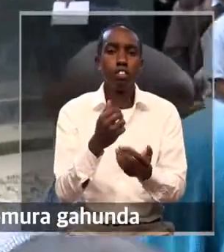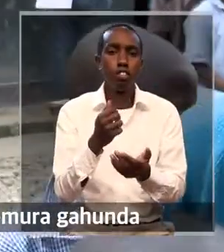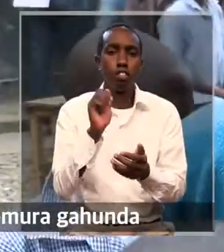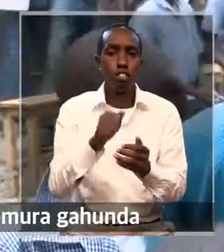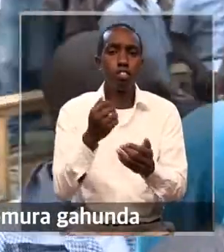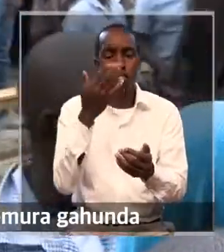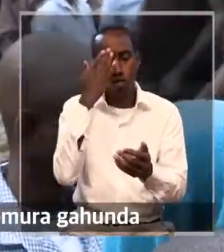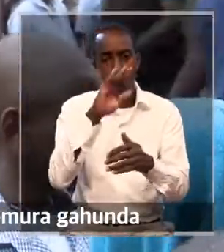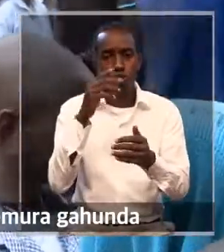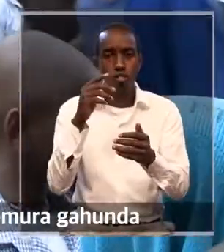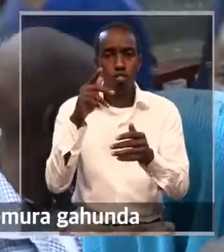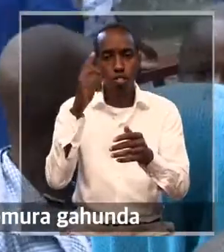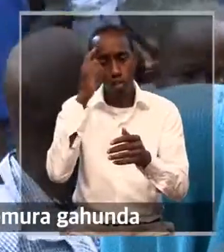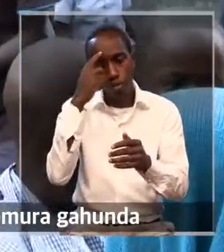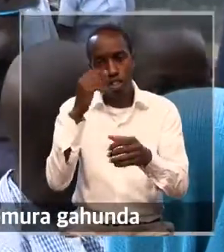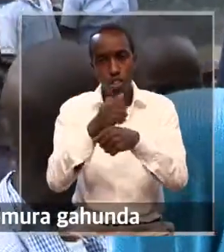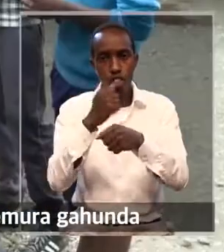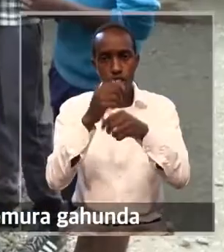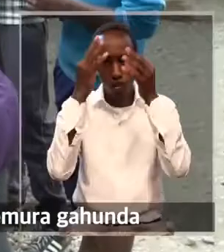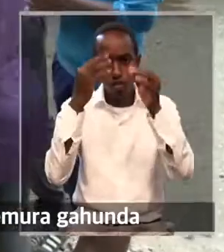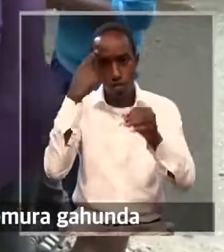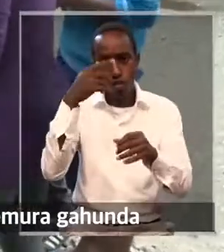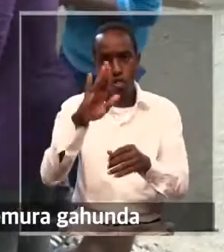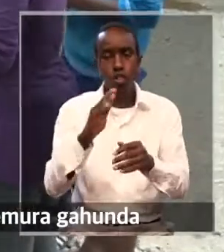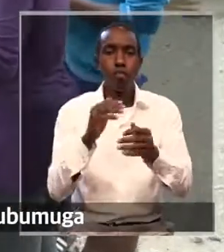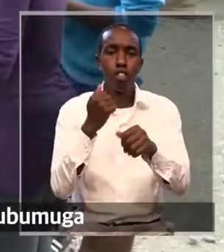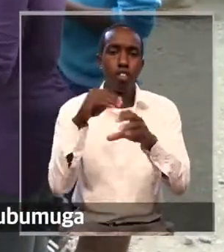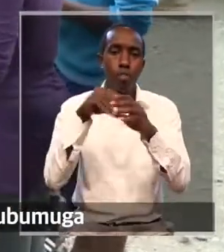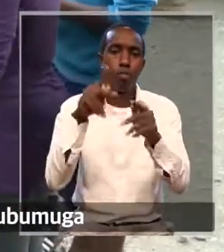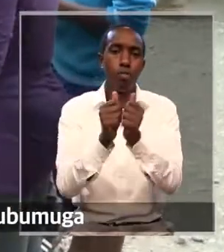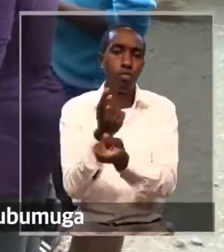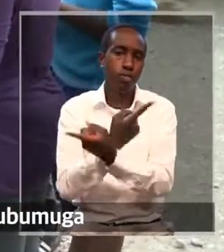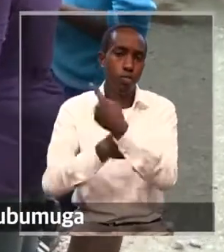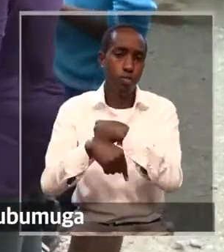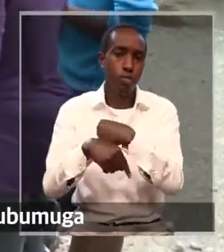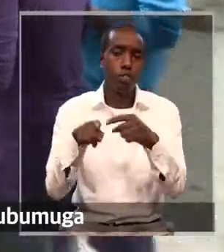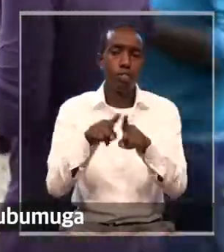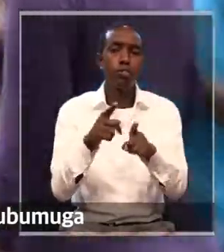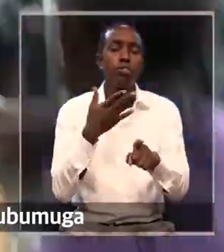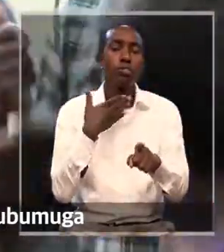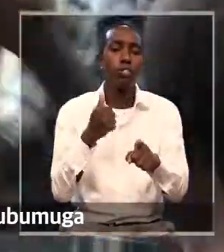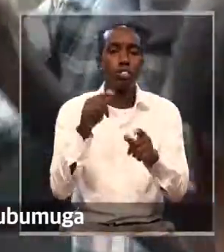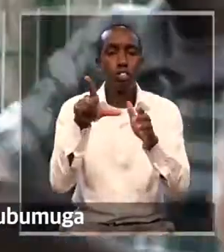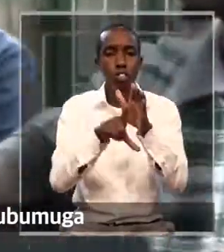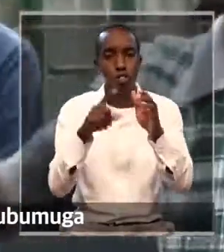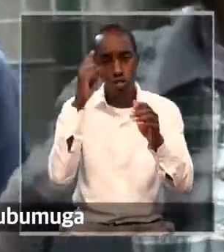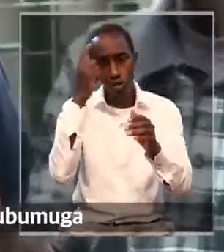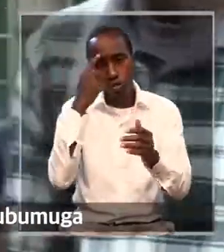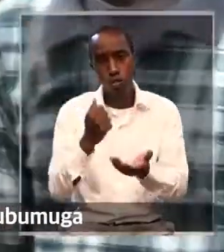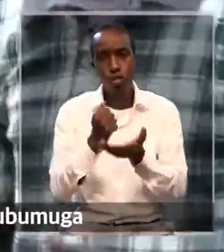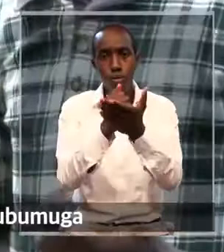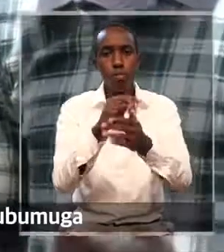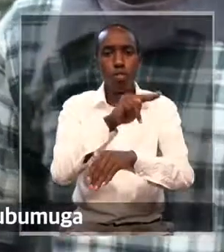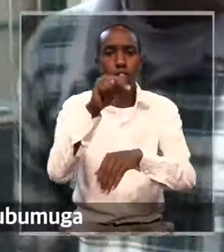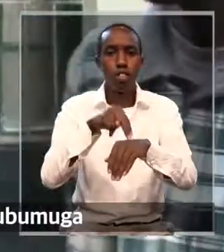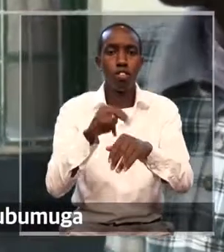help to hold government to account for the decisions that are made that affect people with disability. Also at local government level, we supported